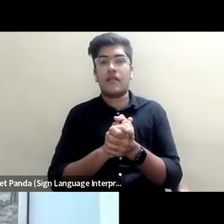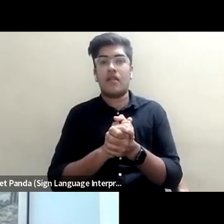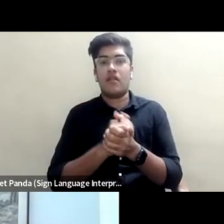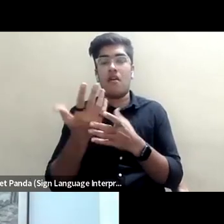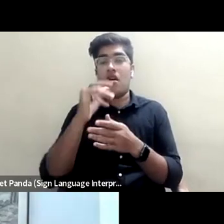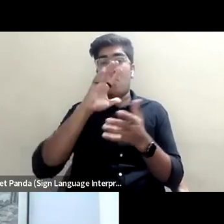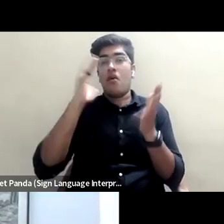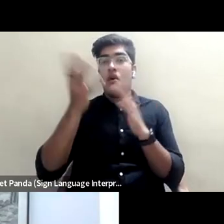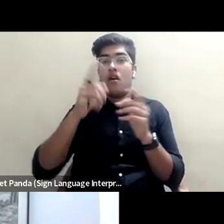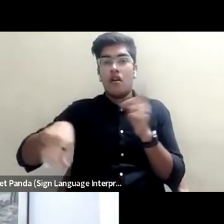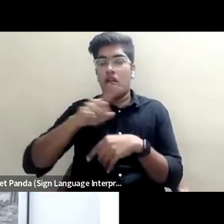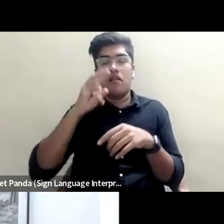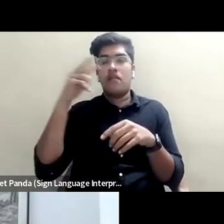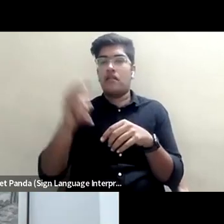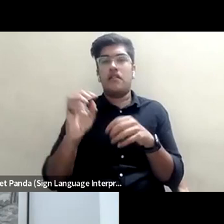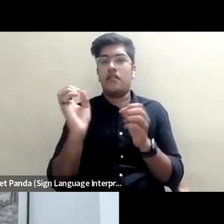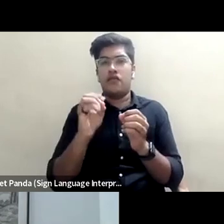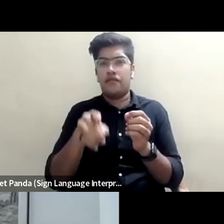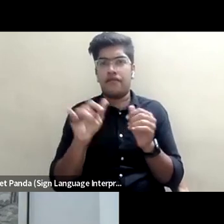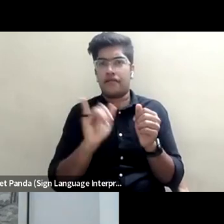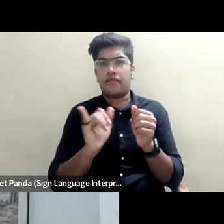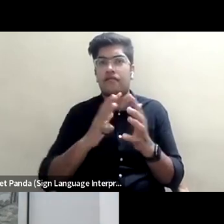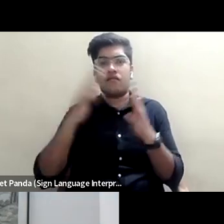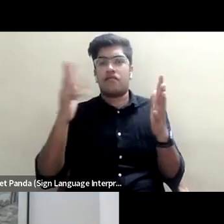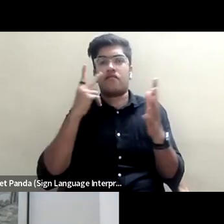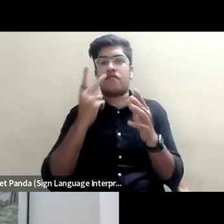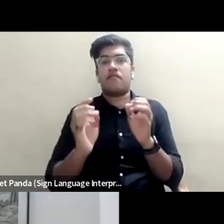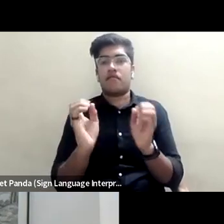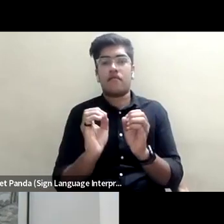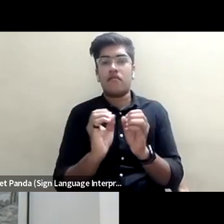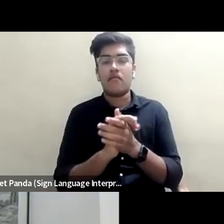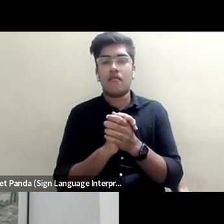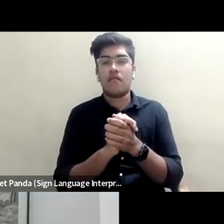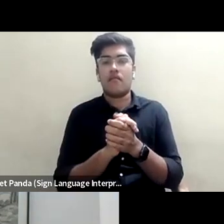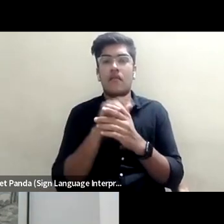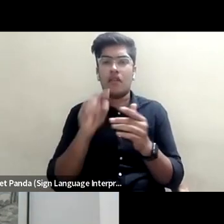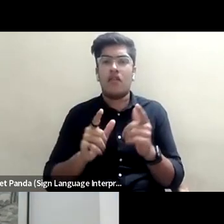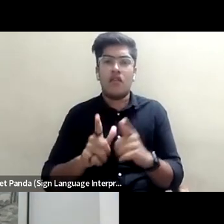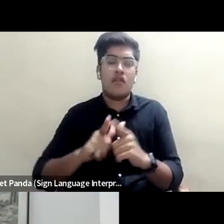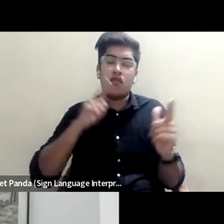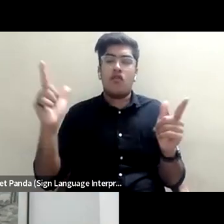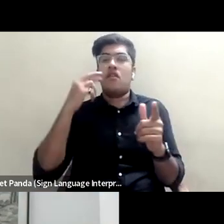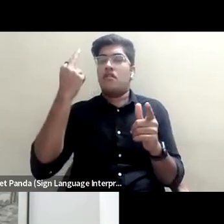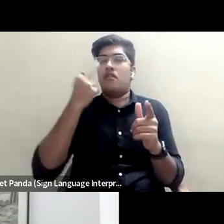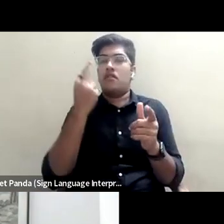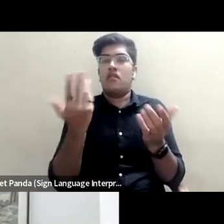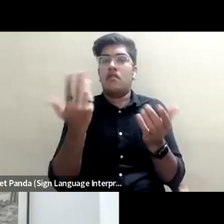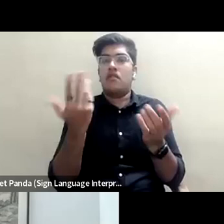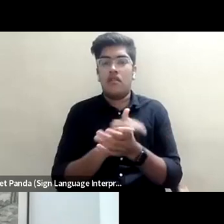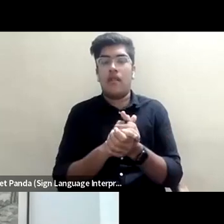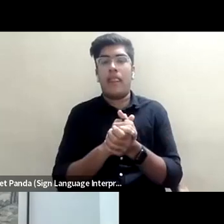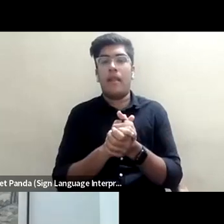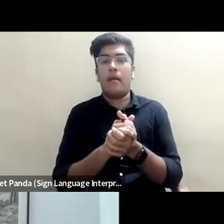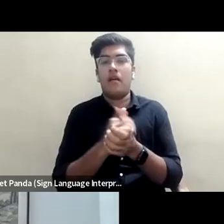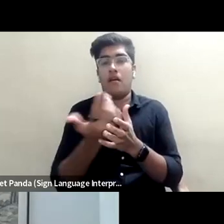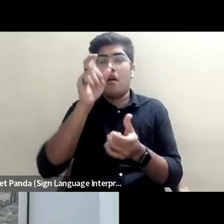as that ever. Yeah. And it was so large because not only the upper echelons of